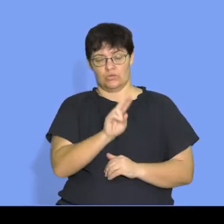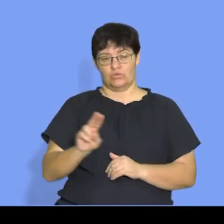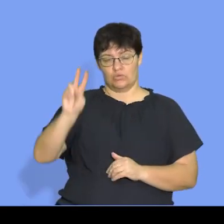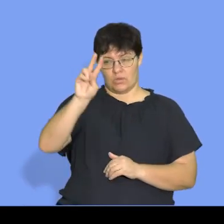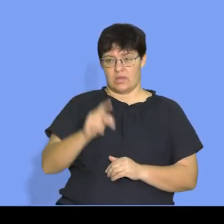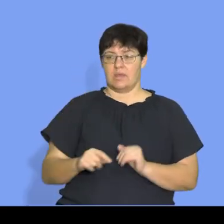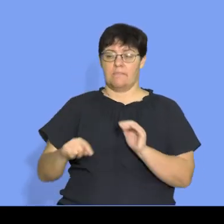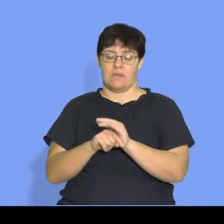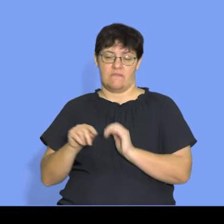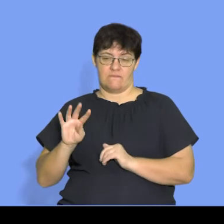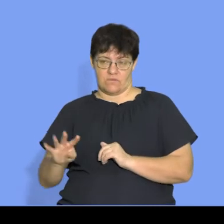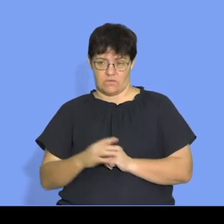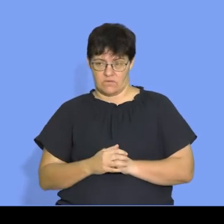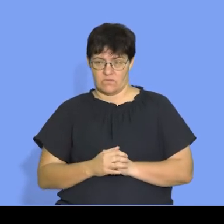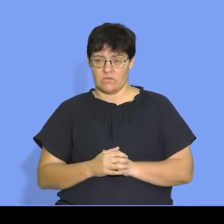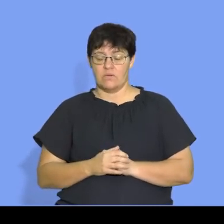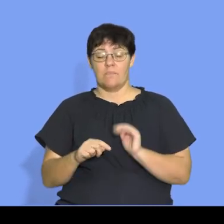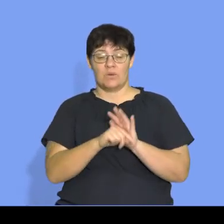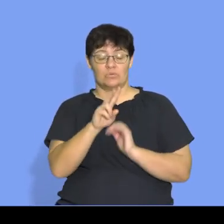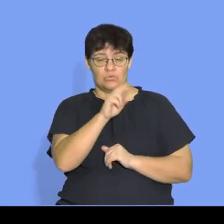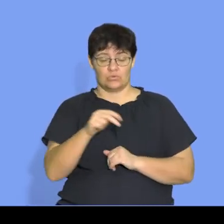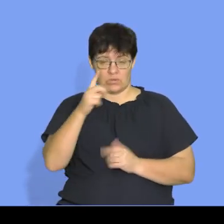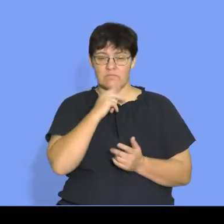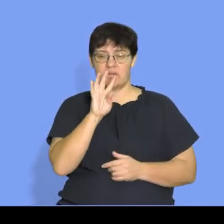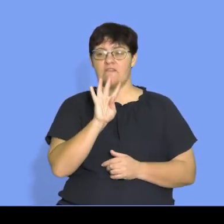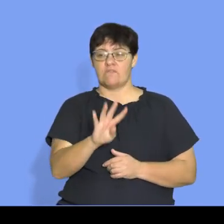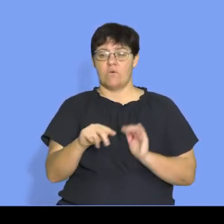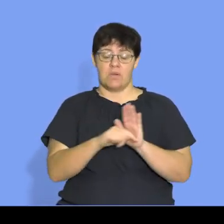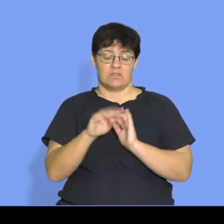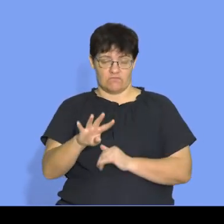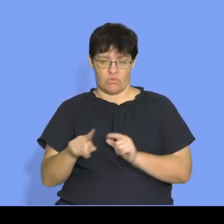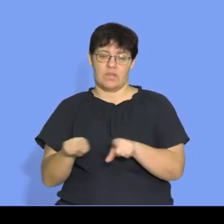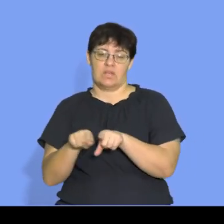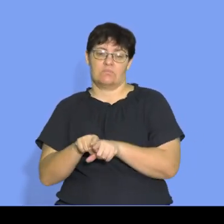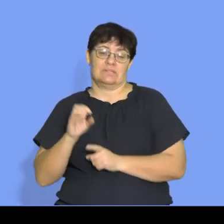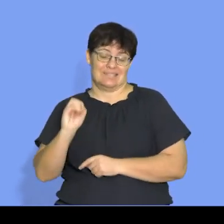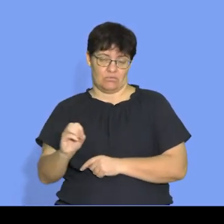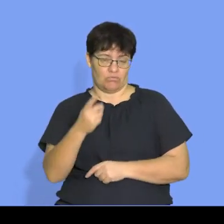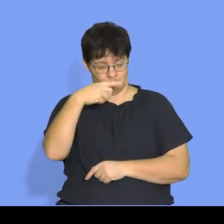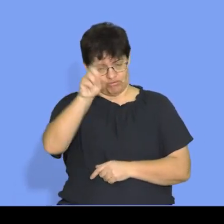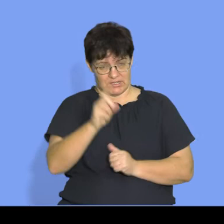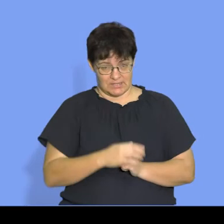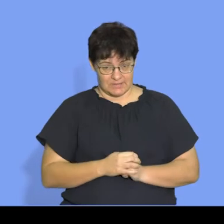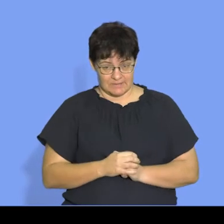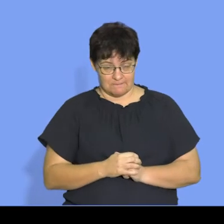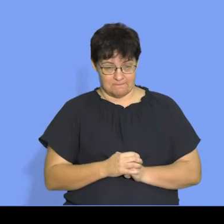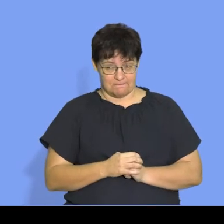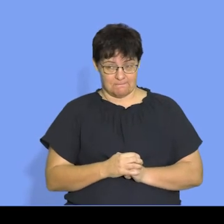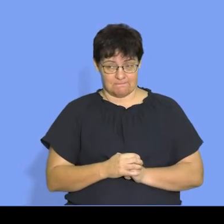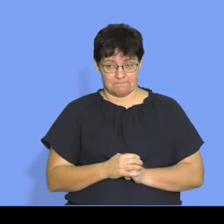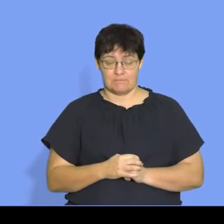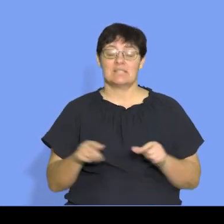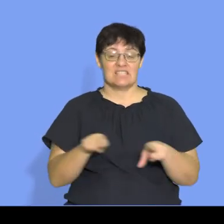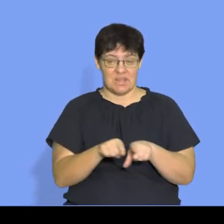minus 4, and then minus 2 squared is 4, so 4 minus 4 will definitely give us 0. Same